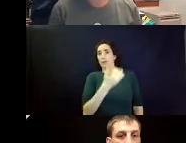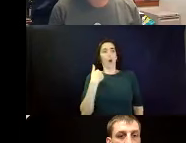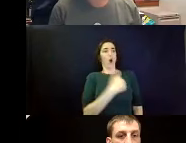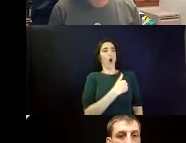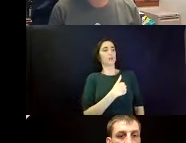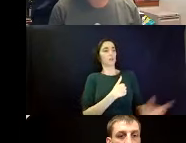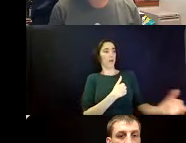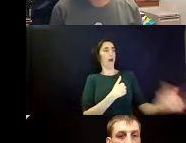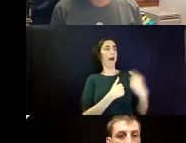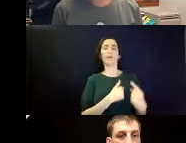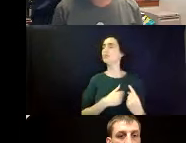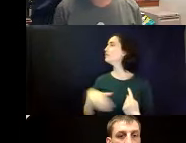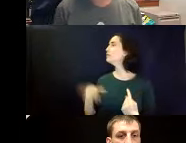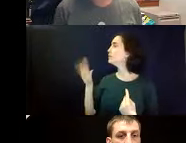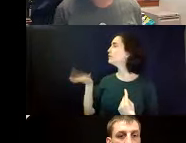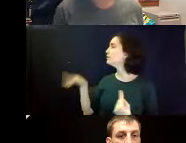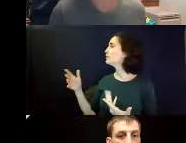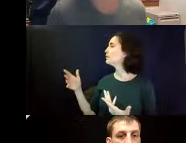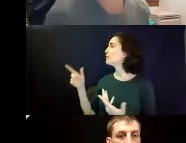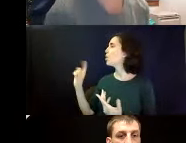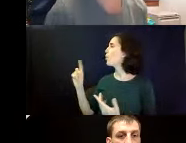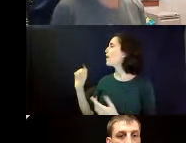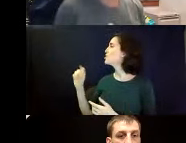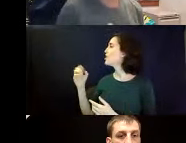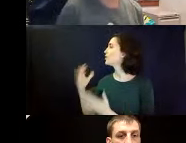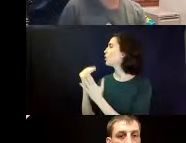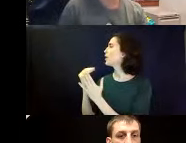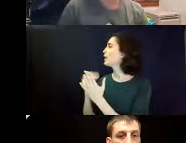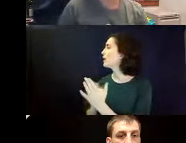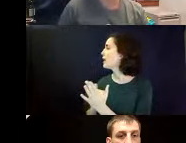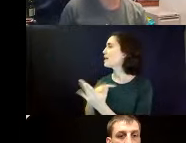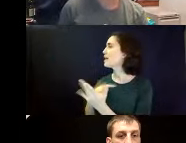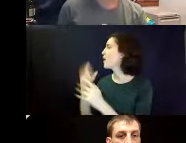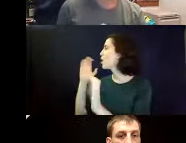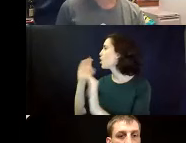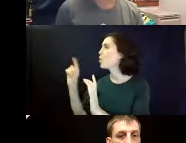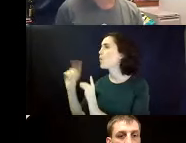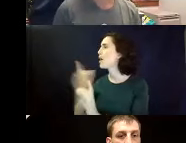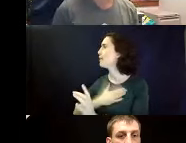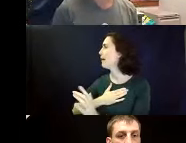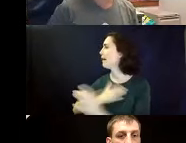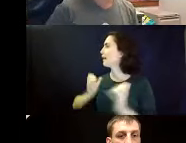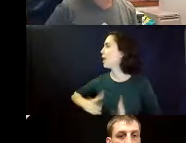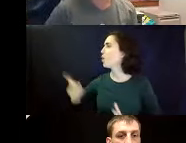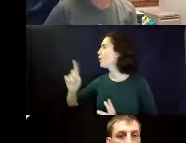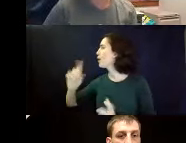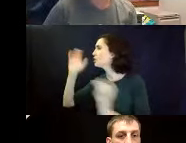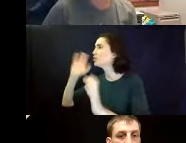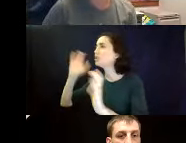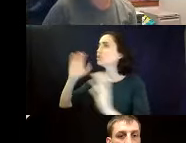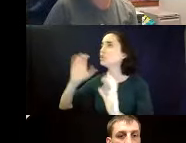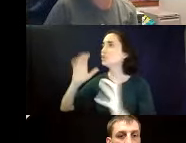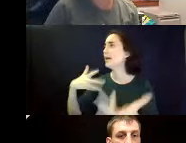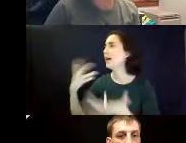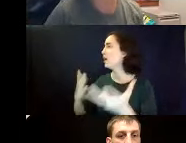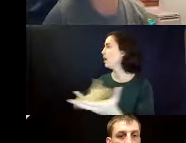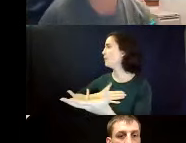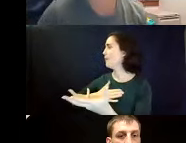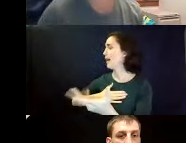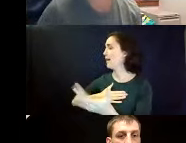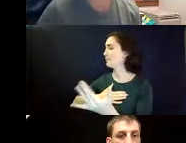to give them some of our shelter lists, trying to help identify where their clients are, where